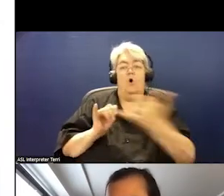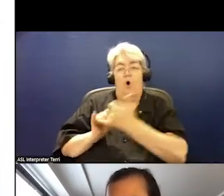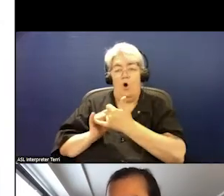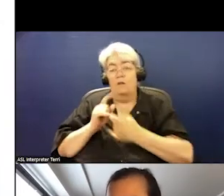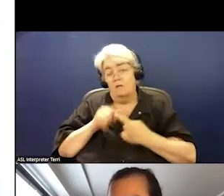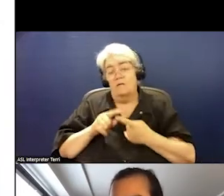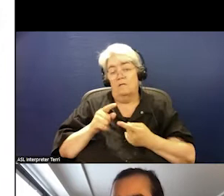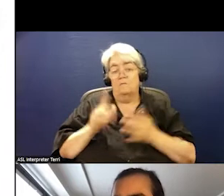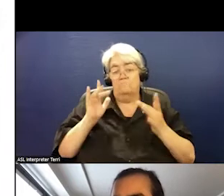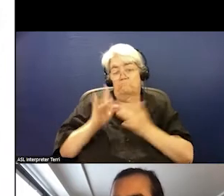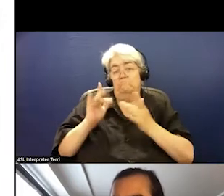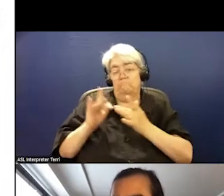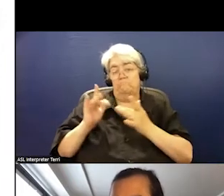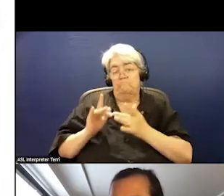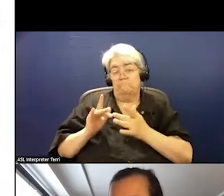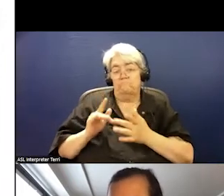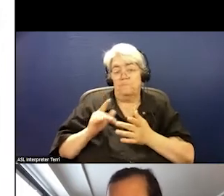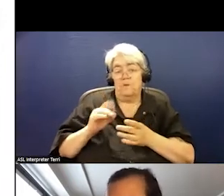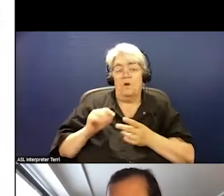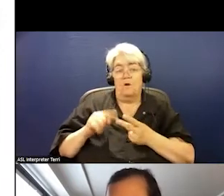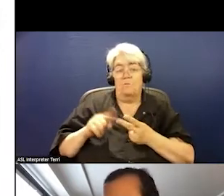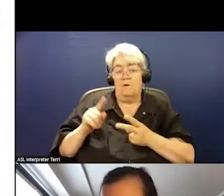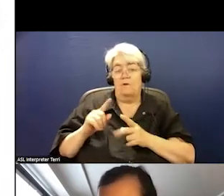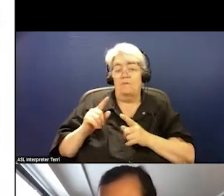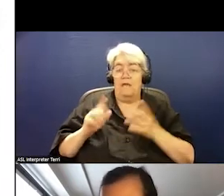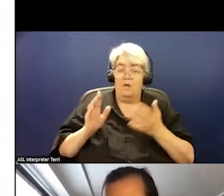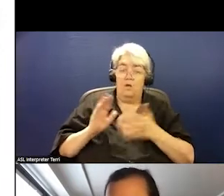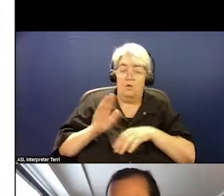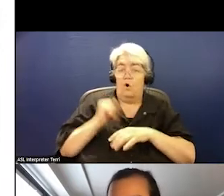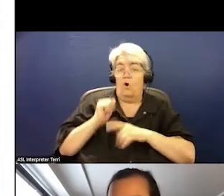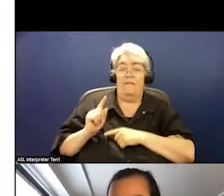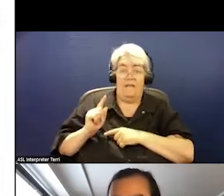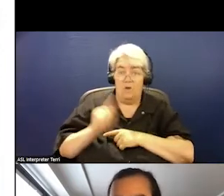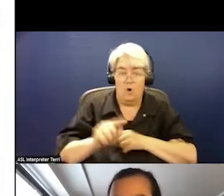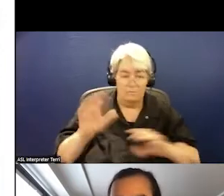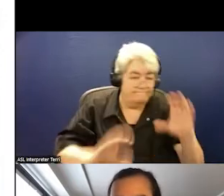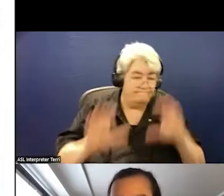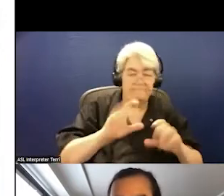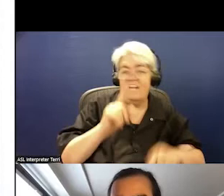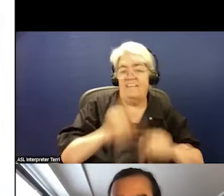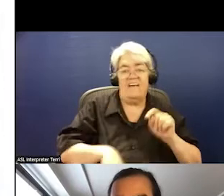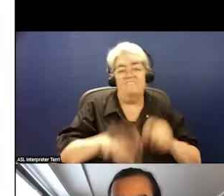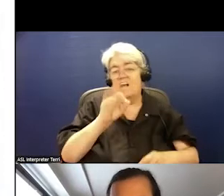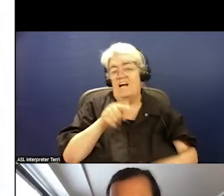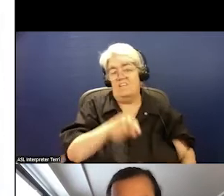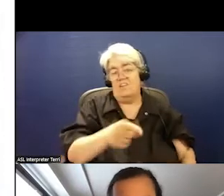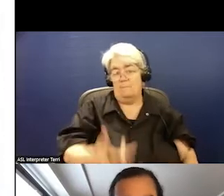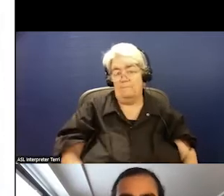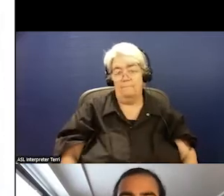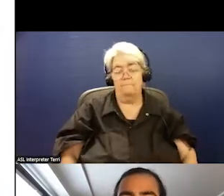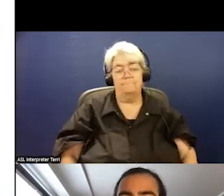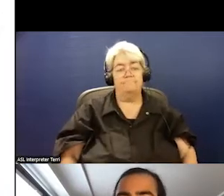so there's definitely a fair number of calls where they respond and they're not able to locate the person for whom the call was